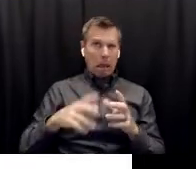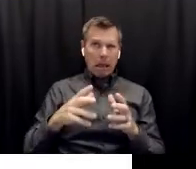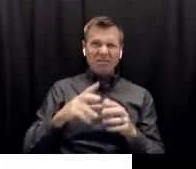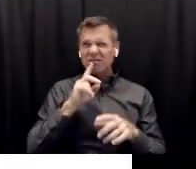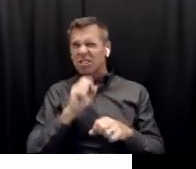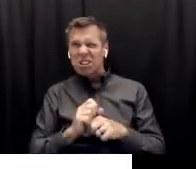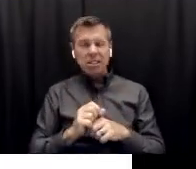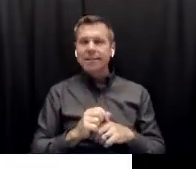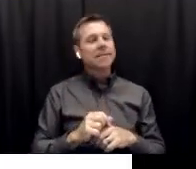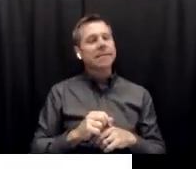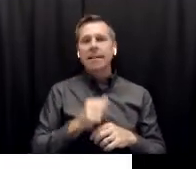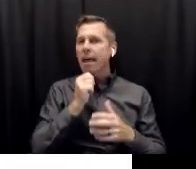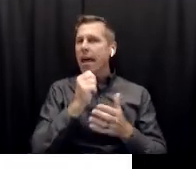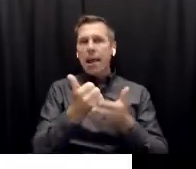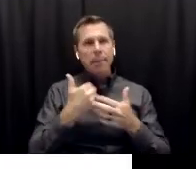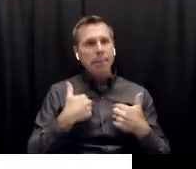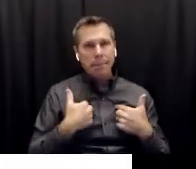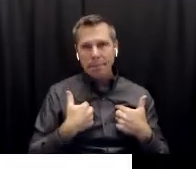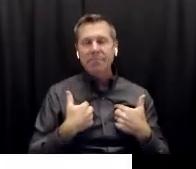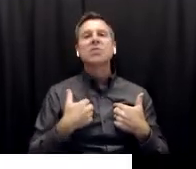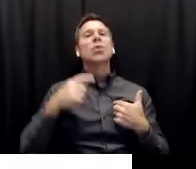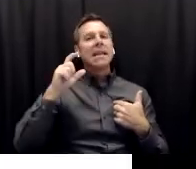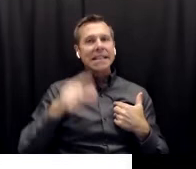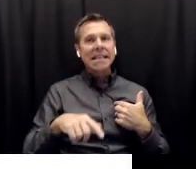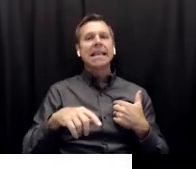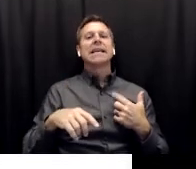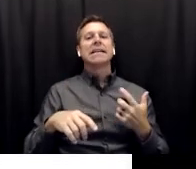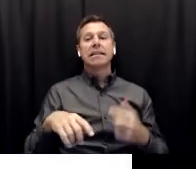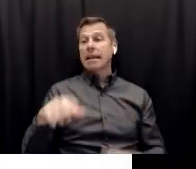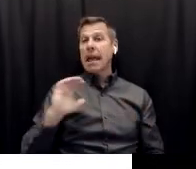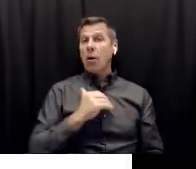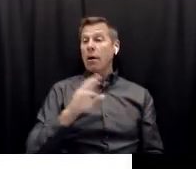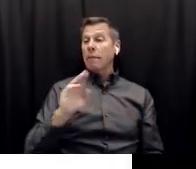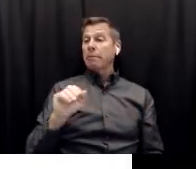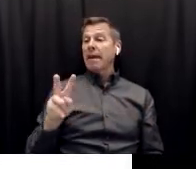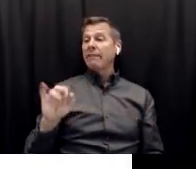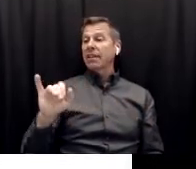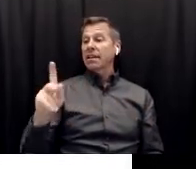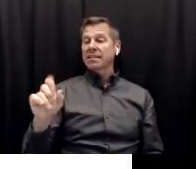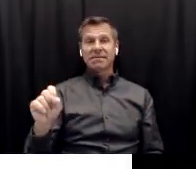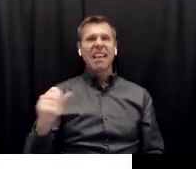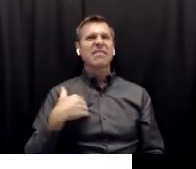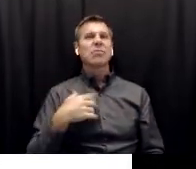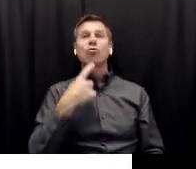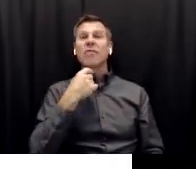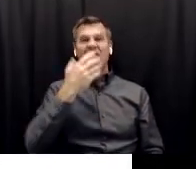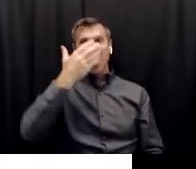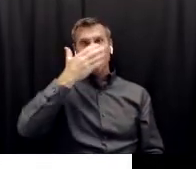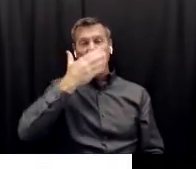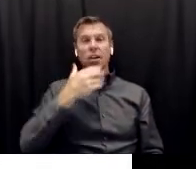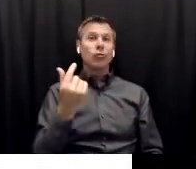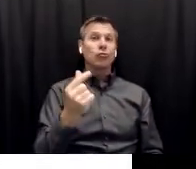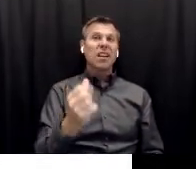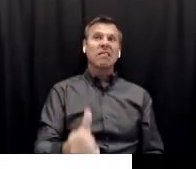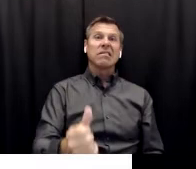So even though our Mavics do have some lights on them, we've got some red lights at the front and green lights